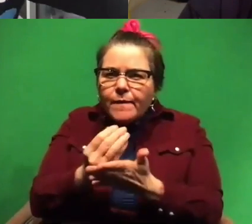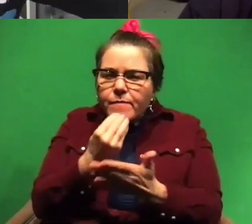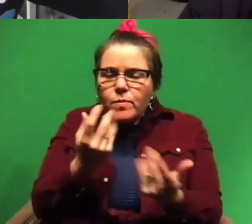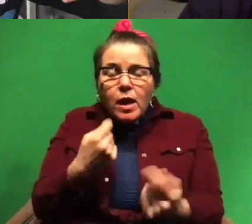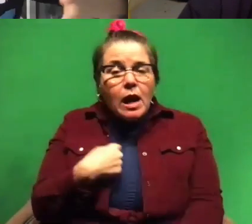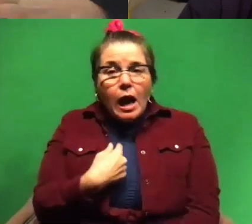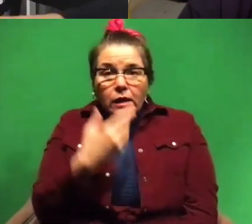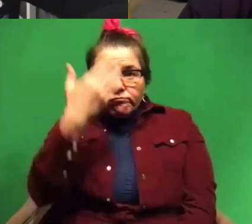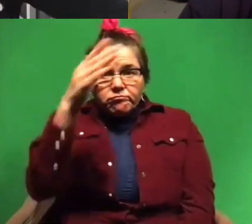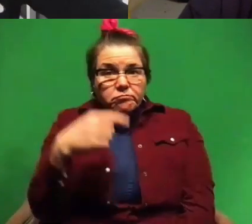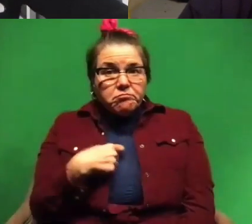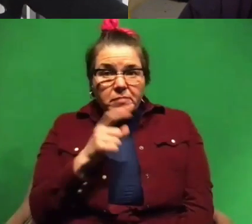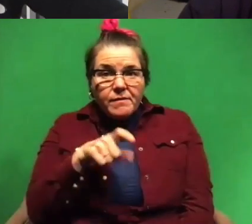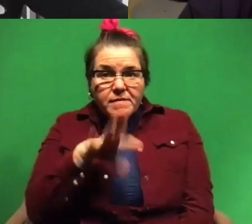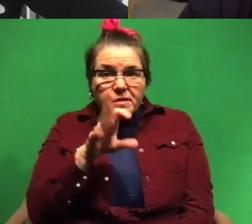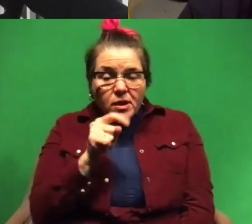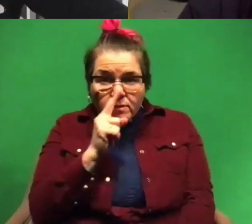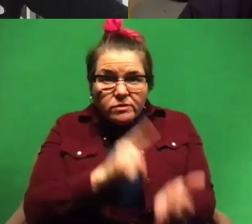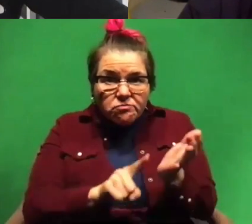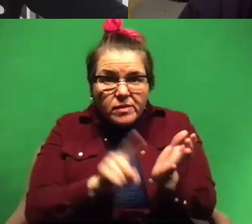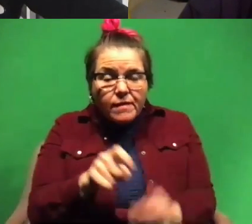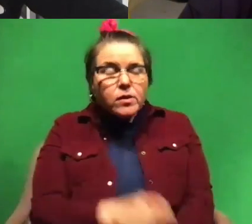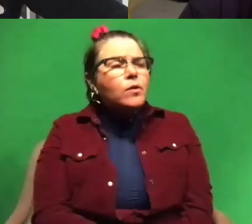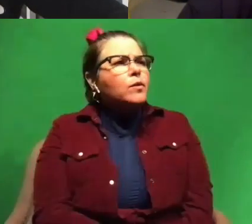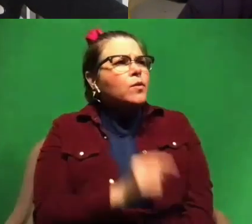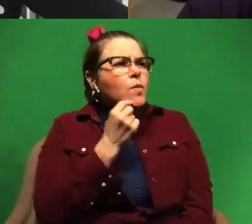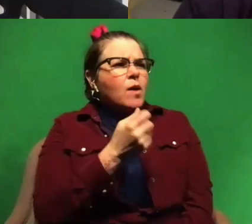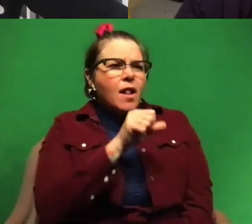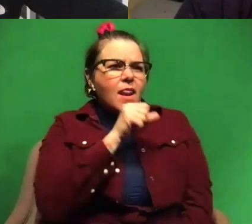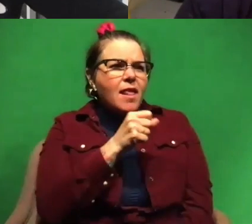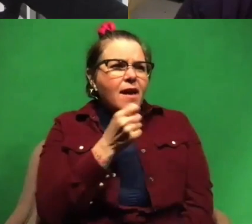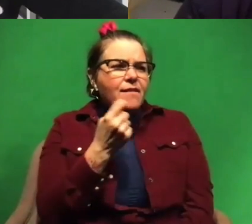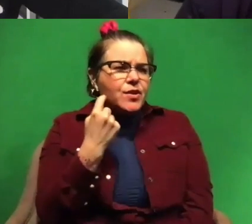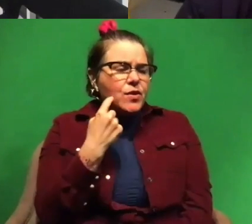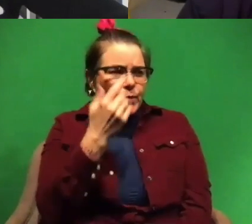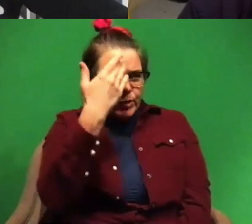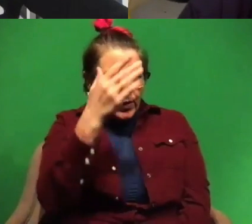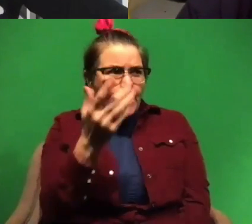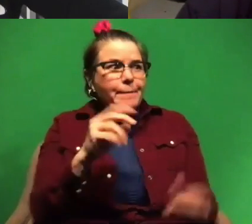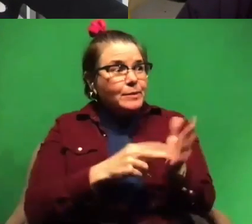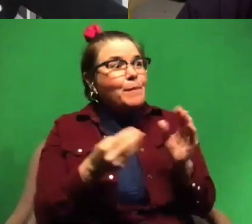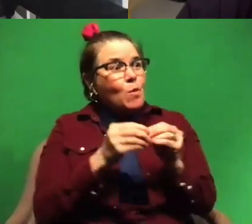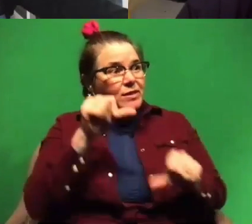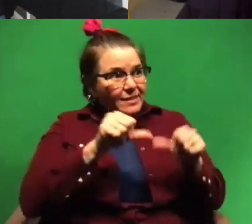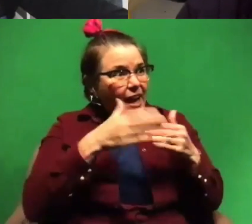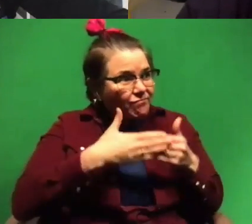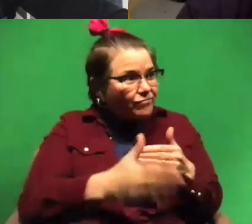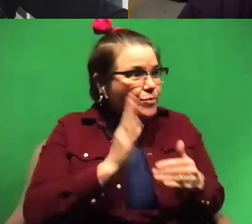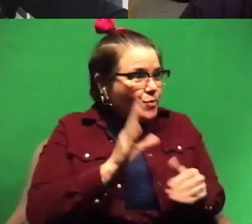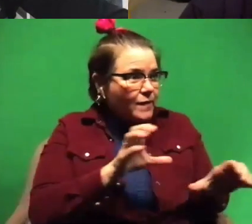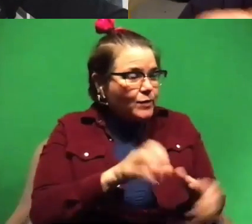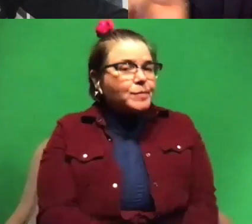know. We got to find out. Cool. Oh, I love hearing that we don't know, because that means there's more science to be done. Exactly.